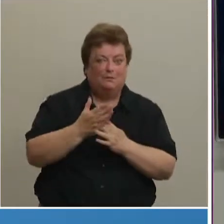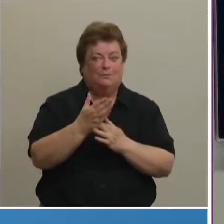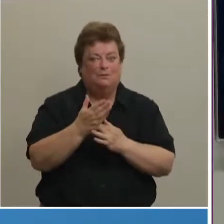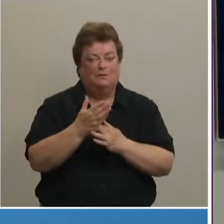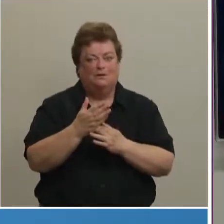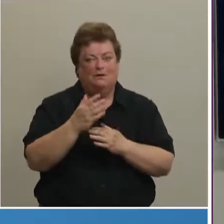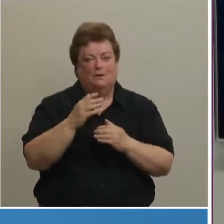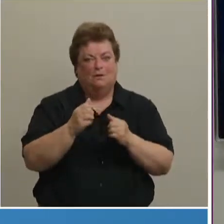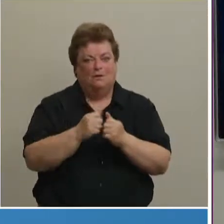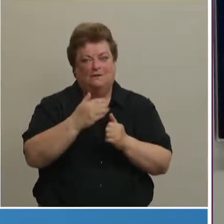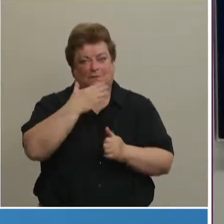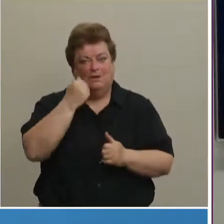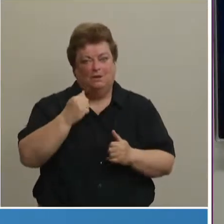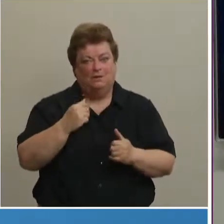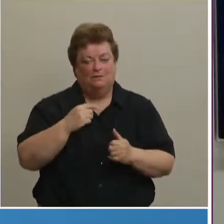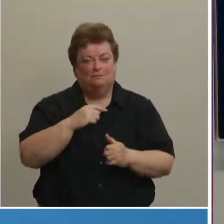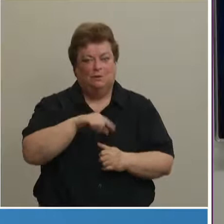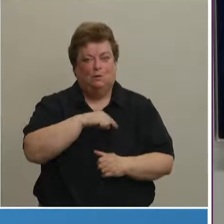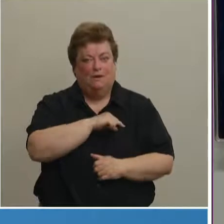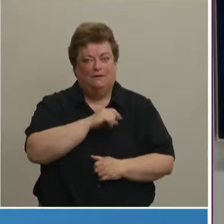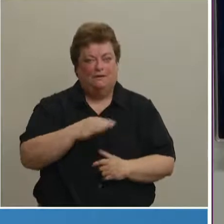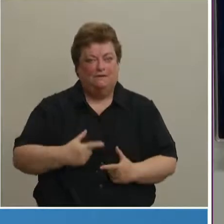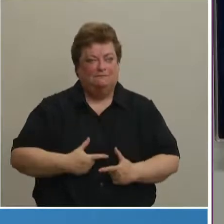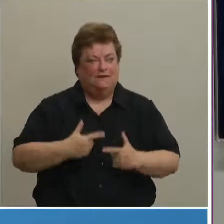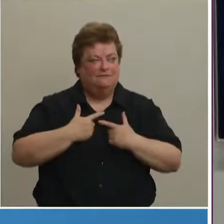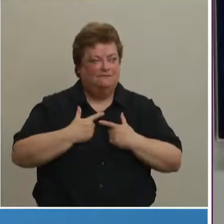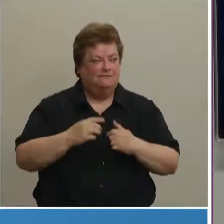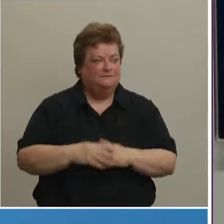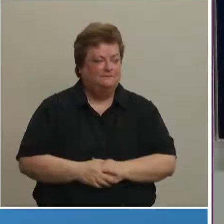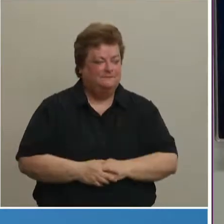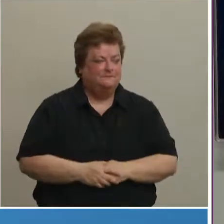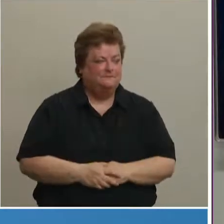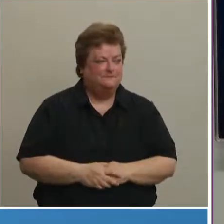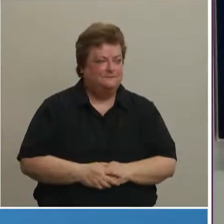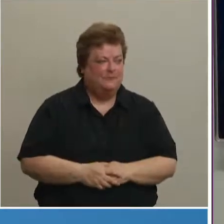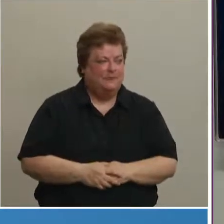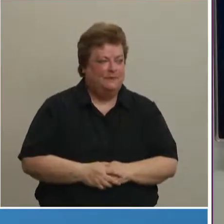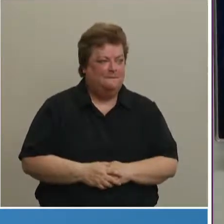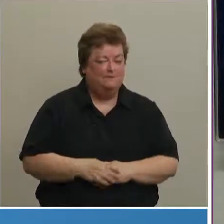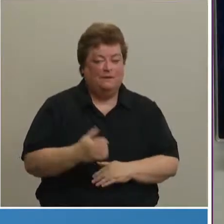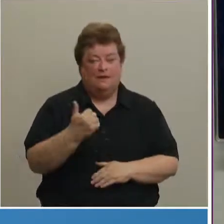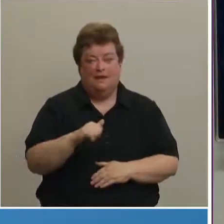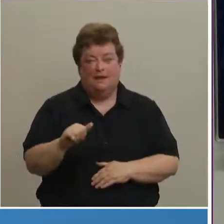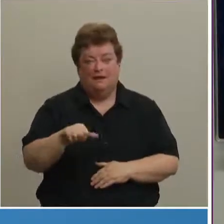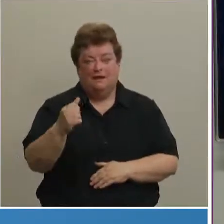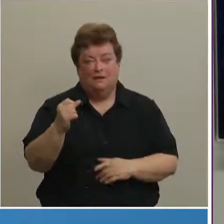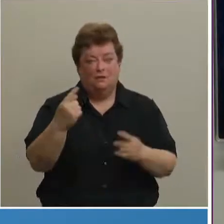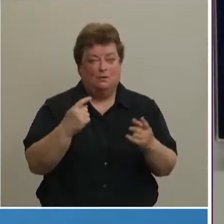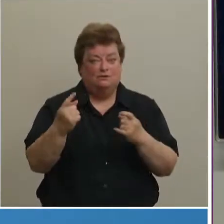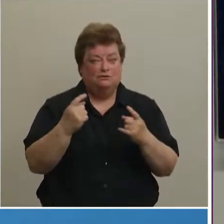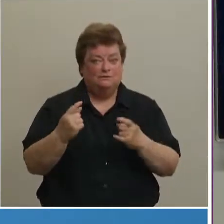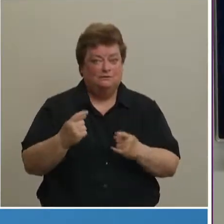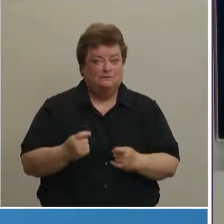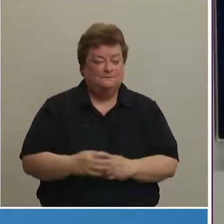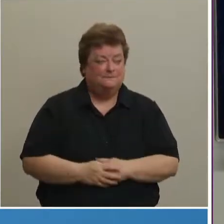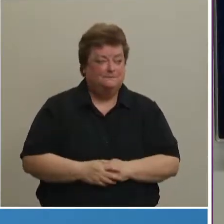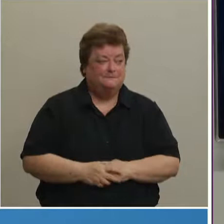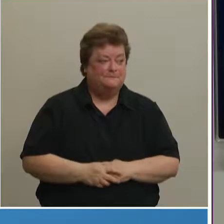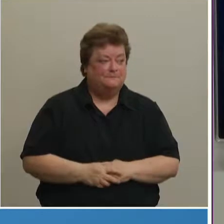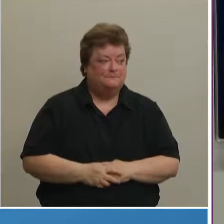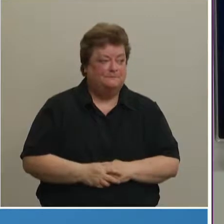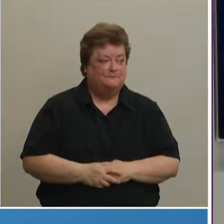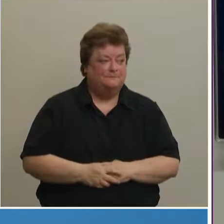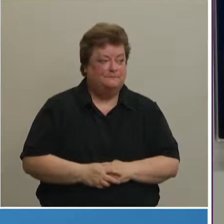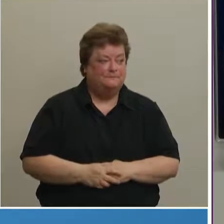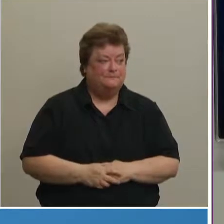better quality of life. Any other questions from the media?